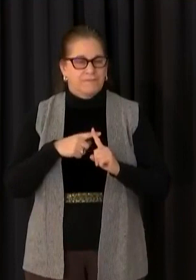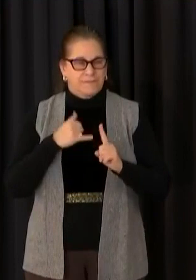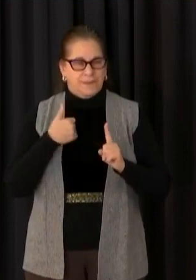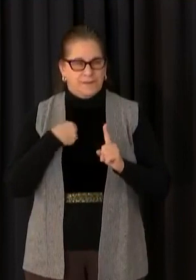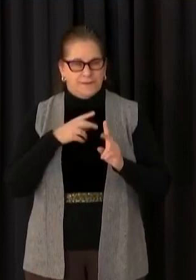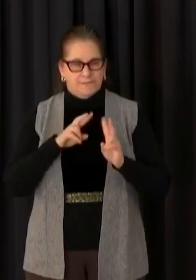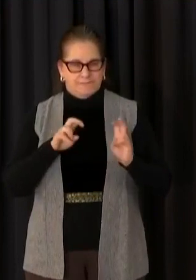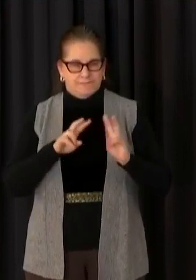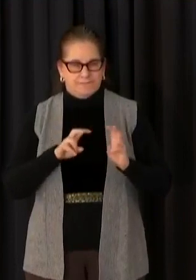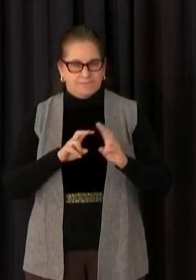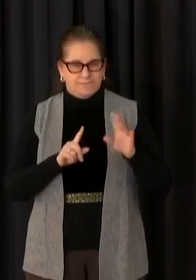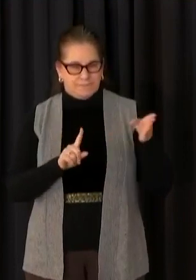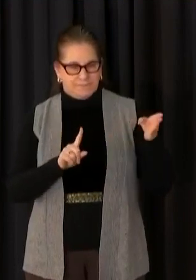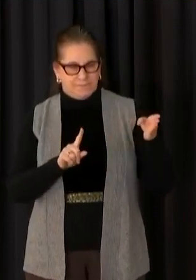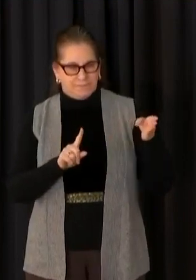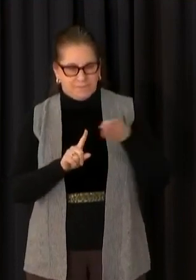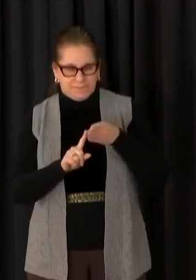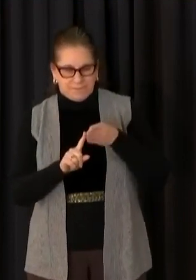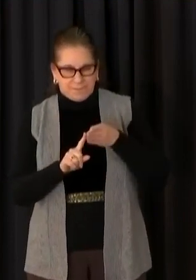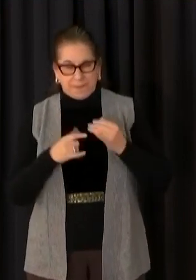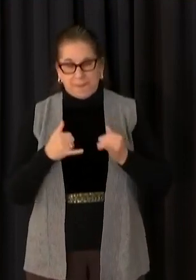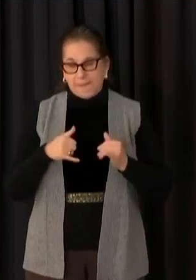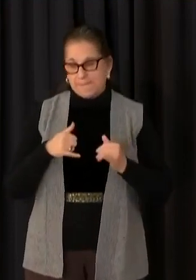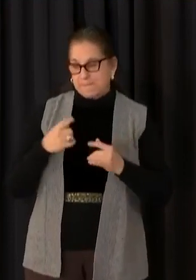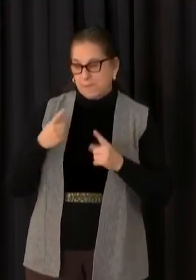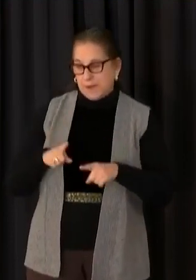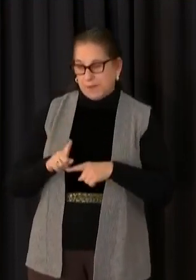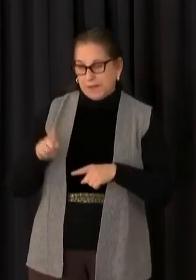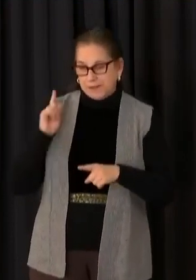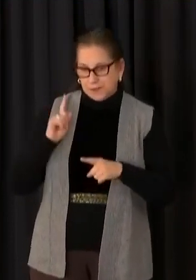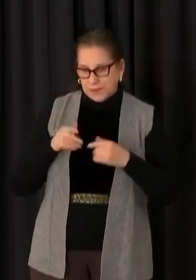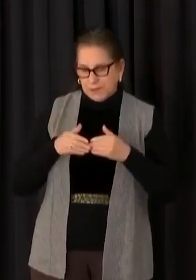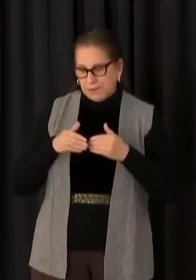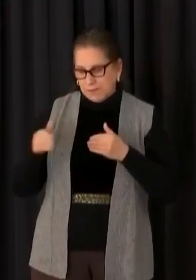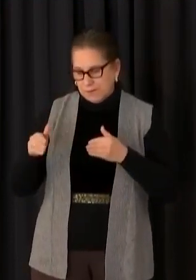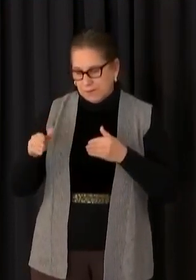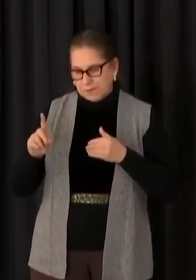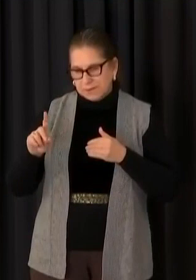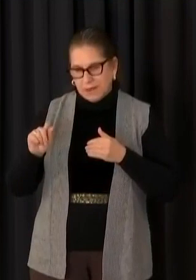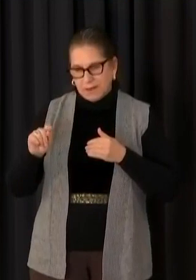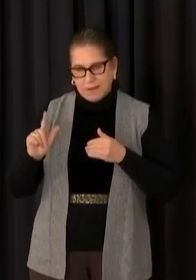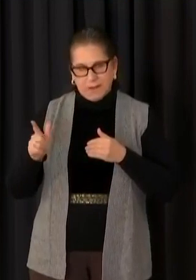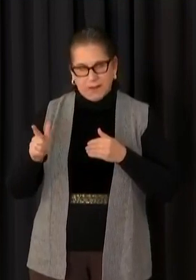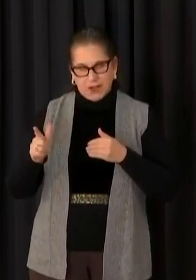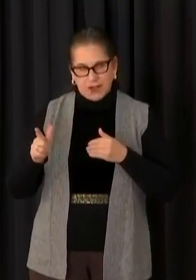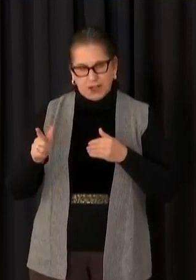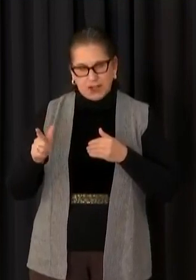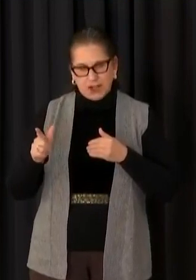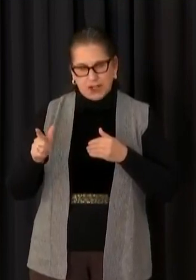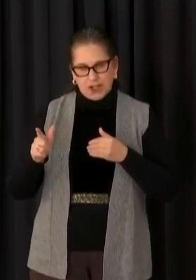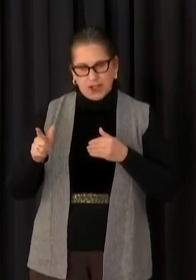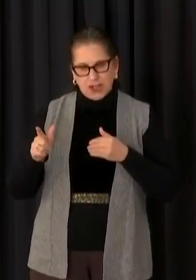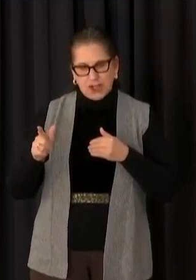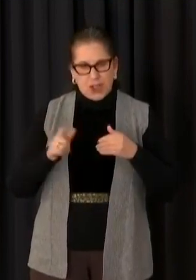I think the swift actions that the mayor took to have the holiday pause could help